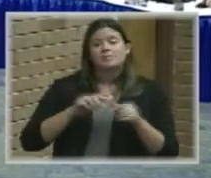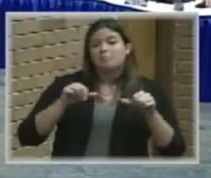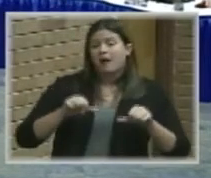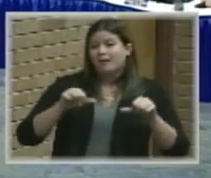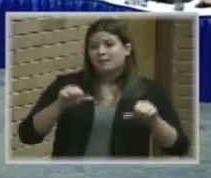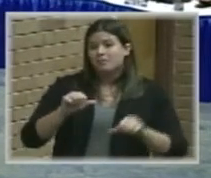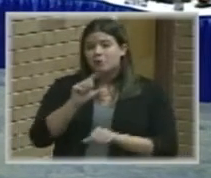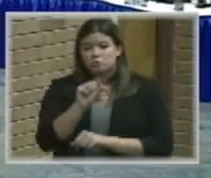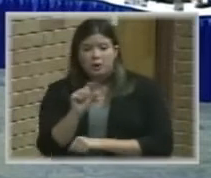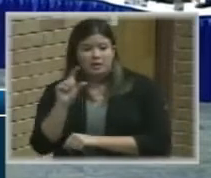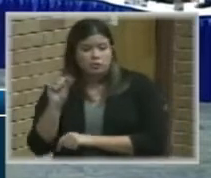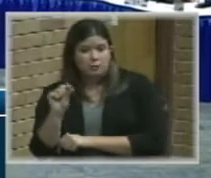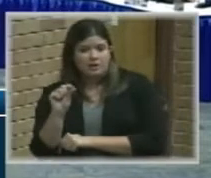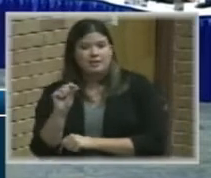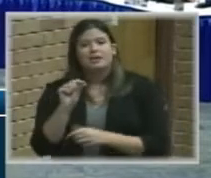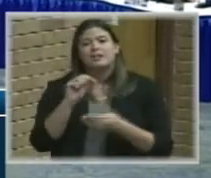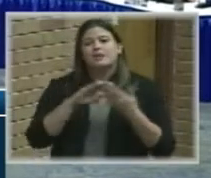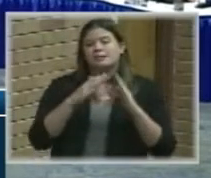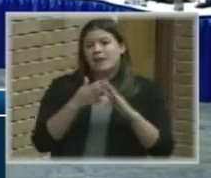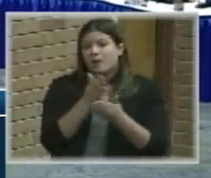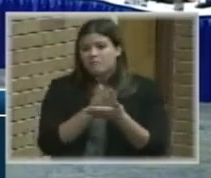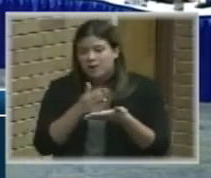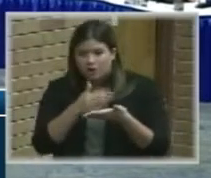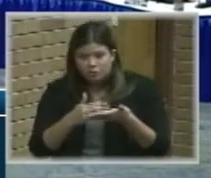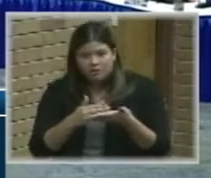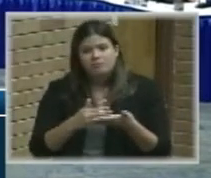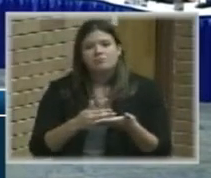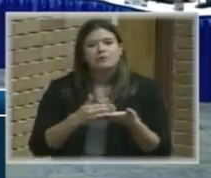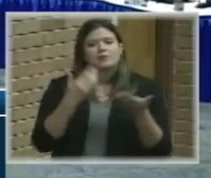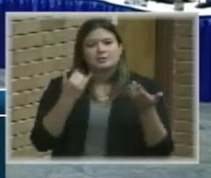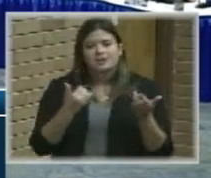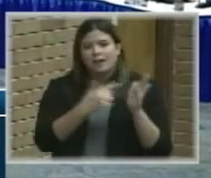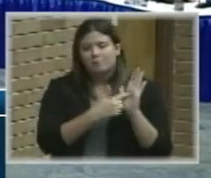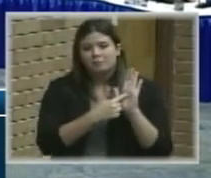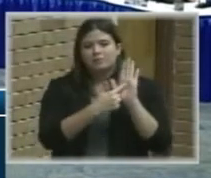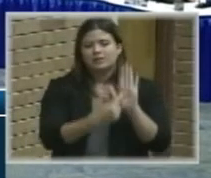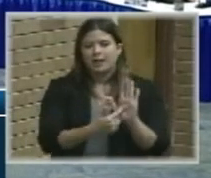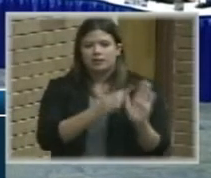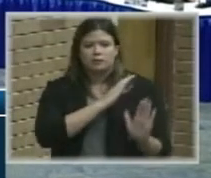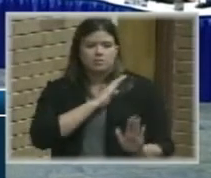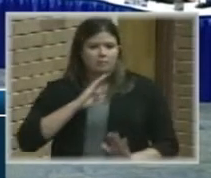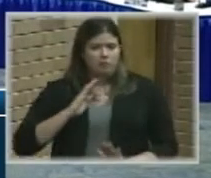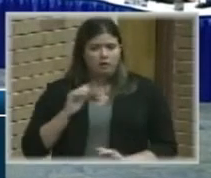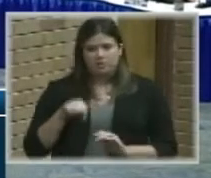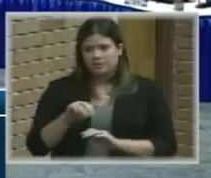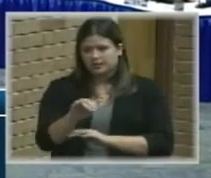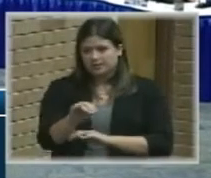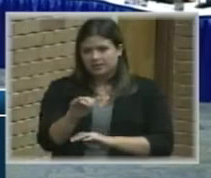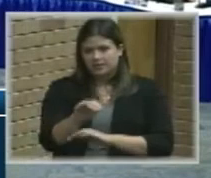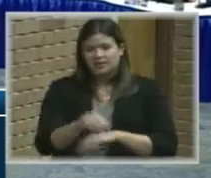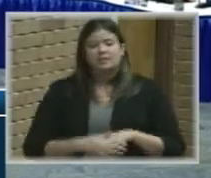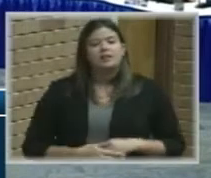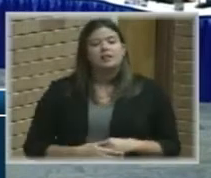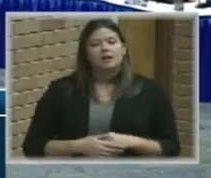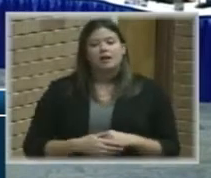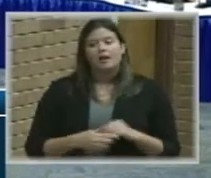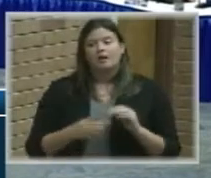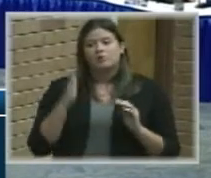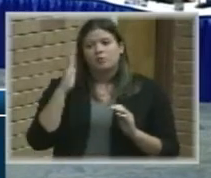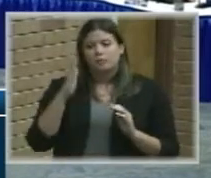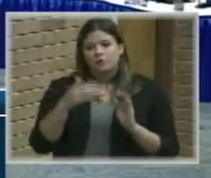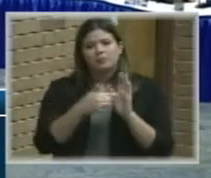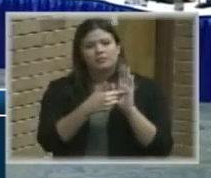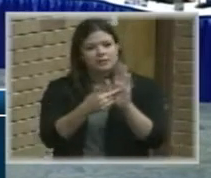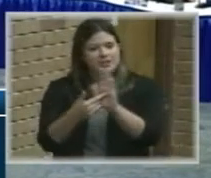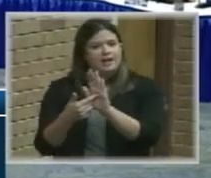2020 town budget, which is being presented to the board this evening and to the community It